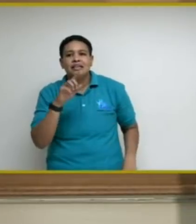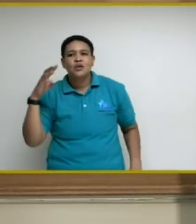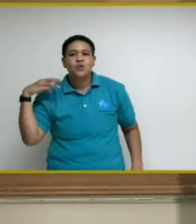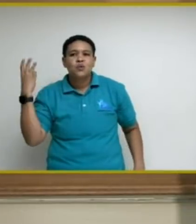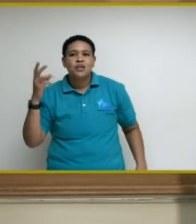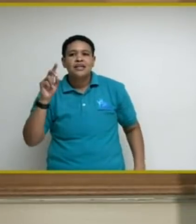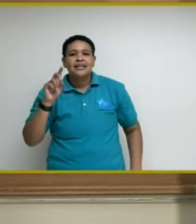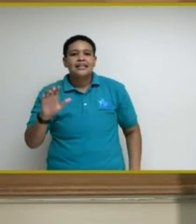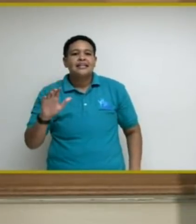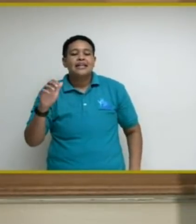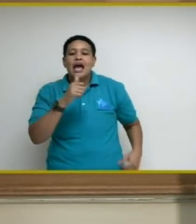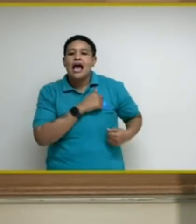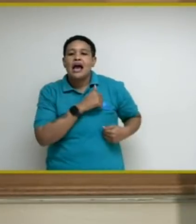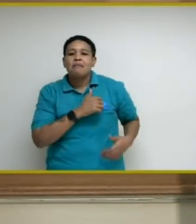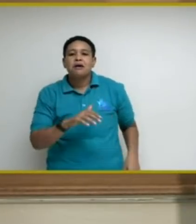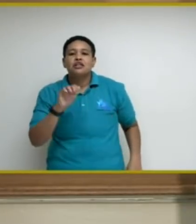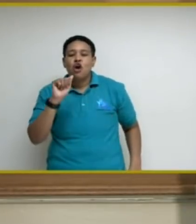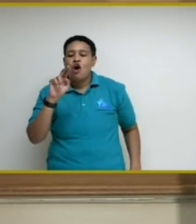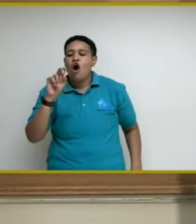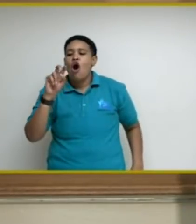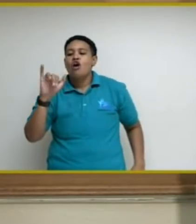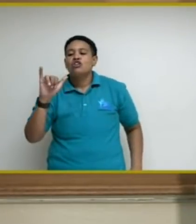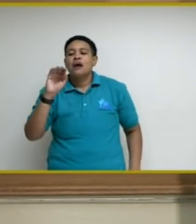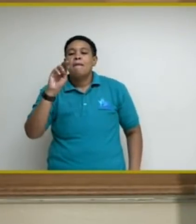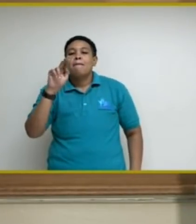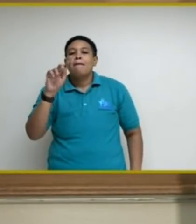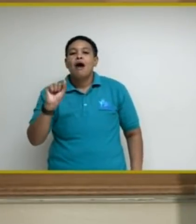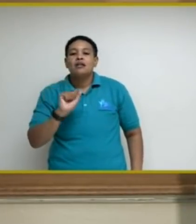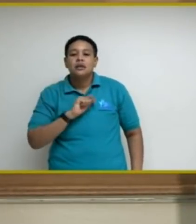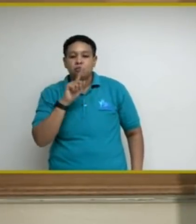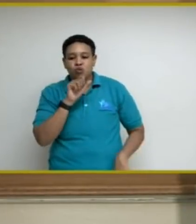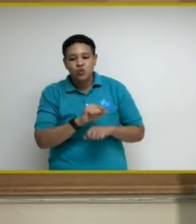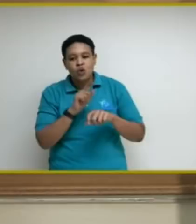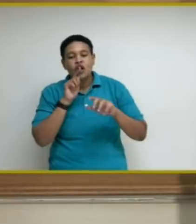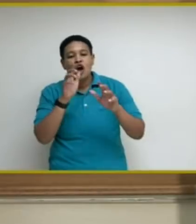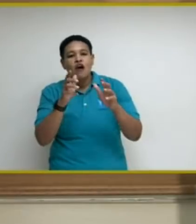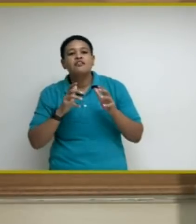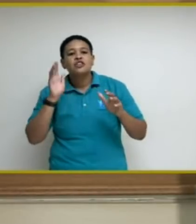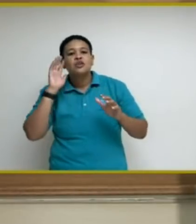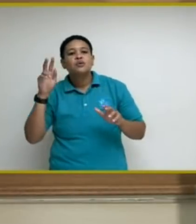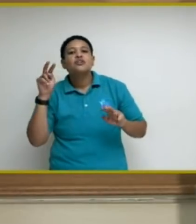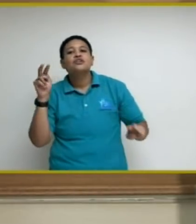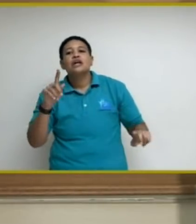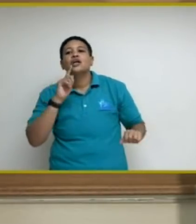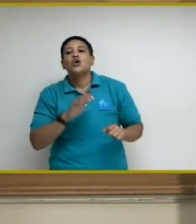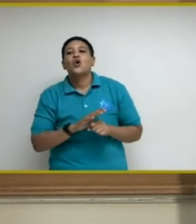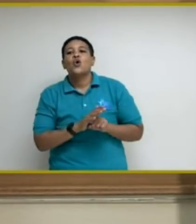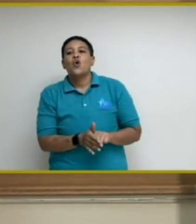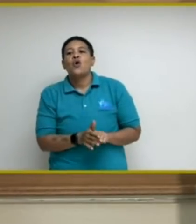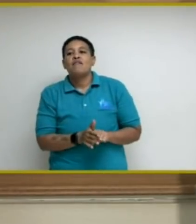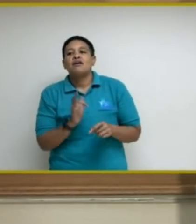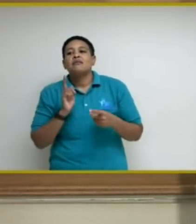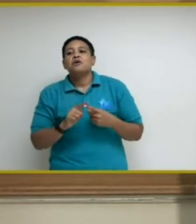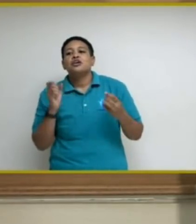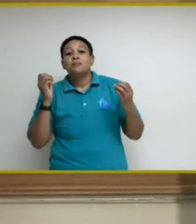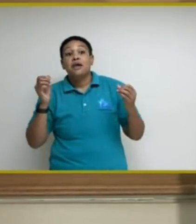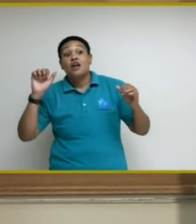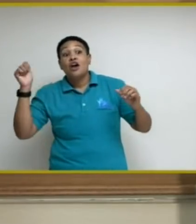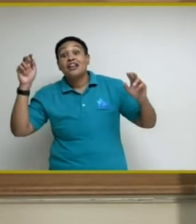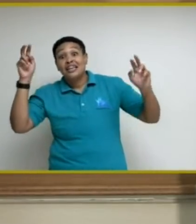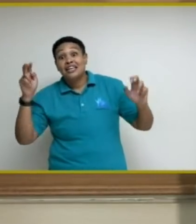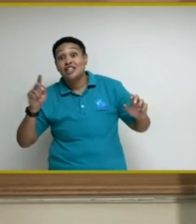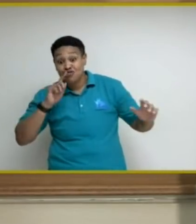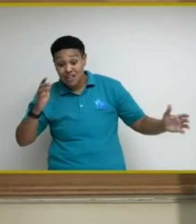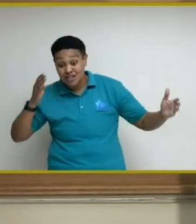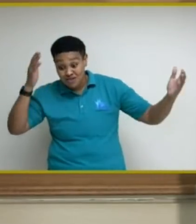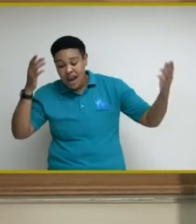Washington, D.C., Ambassador Audrey Marks. And I'm sure the conversation will be around COVID and many of the other issues that have been